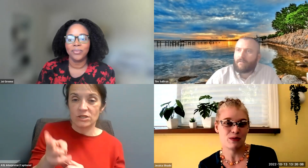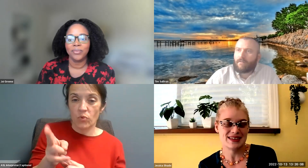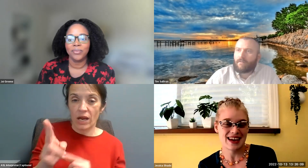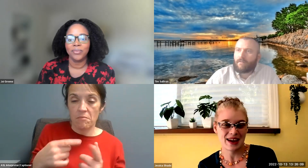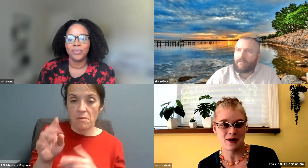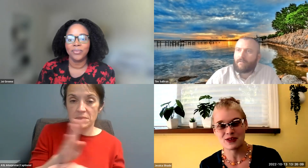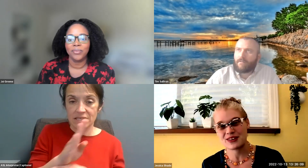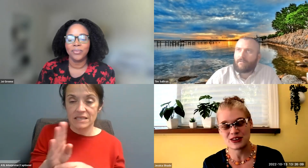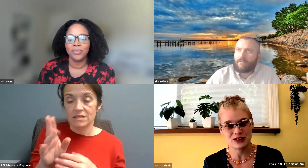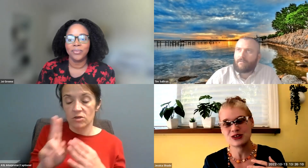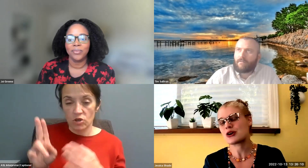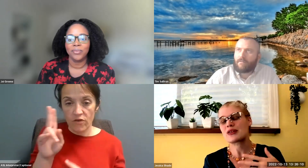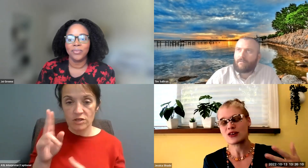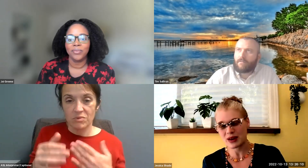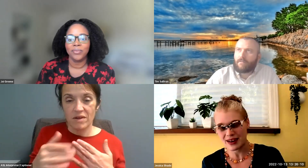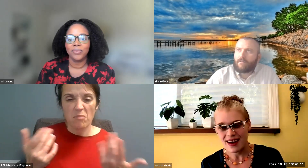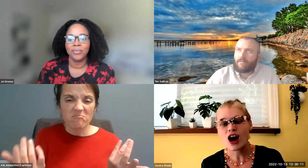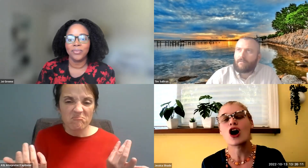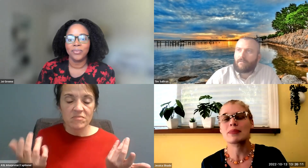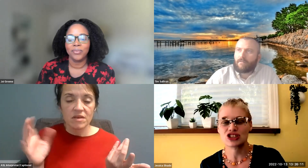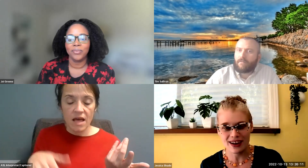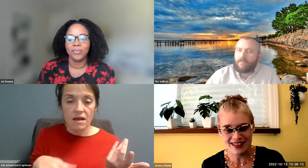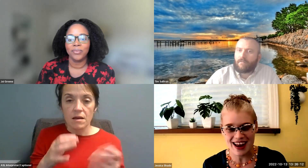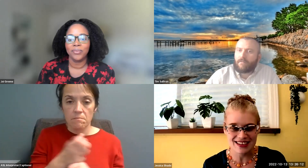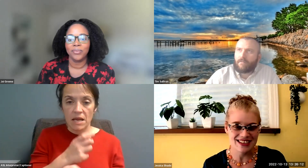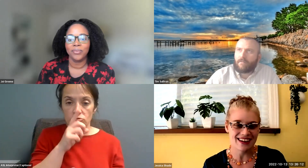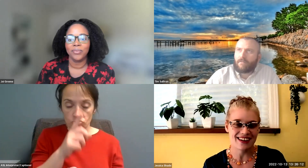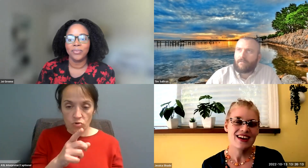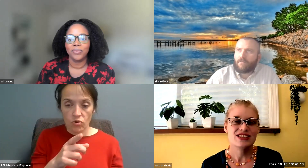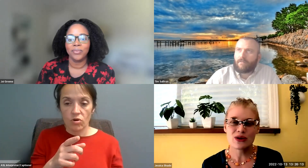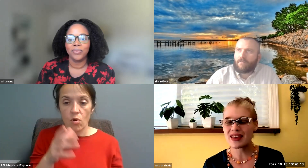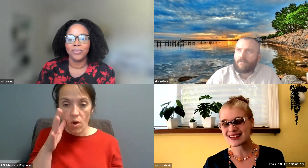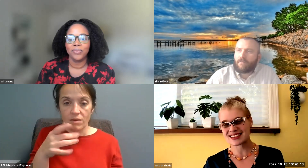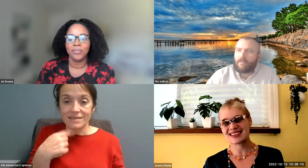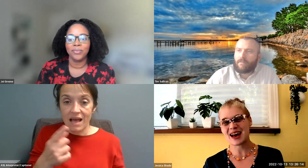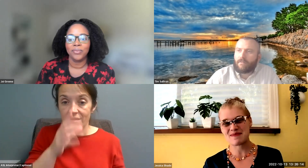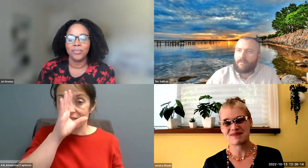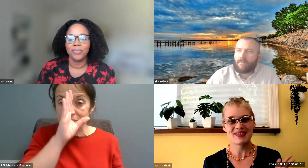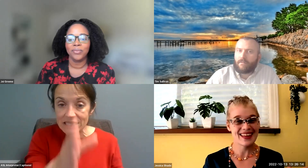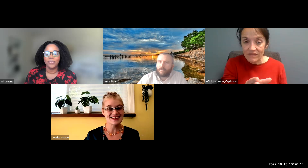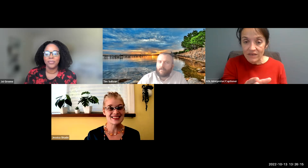that you'll be taking over, that you'll be accomplishing in the next year? So that's